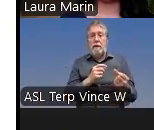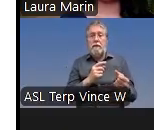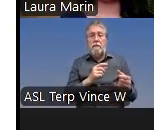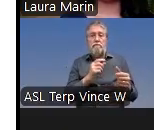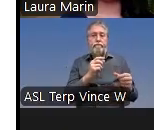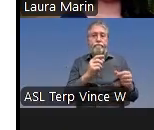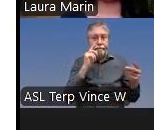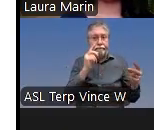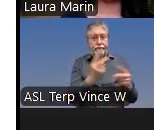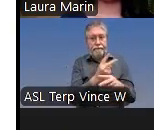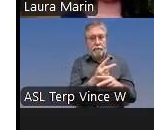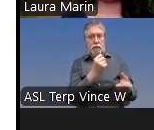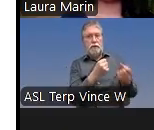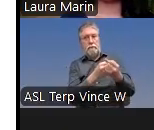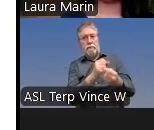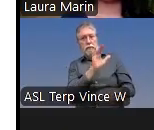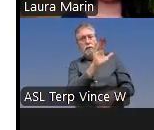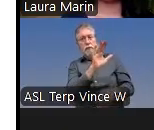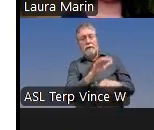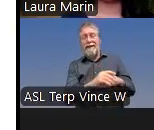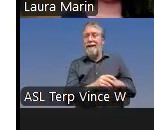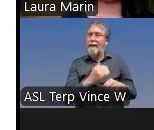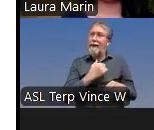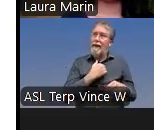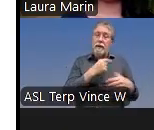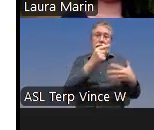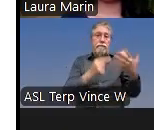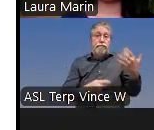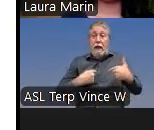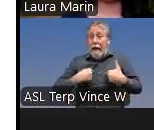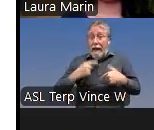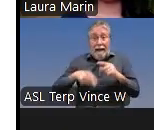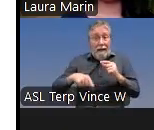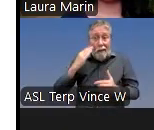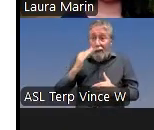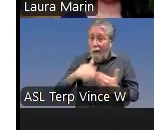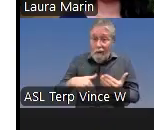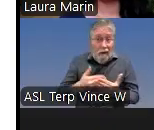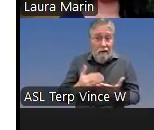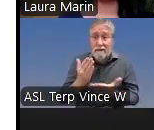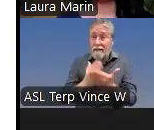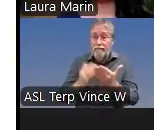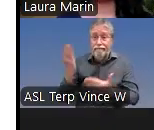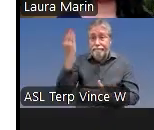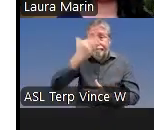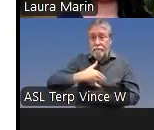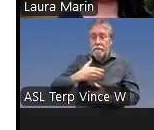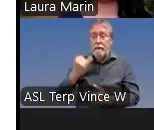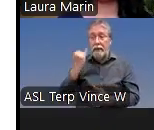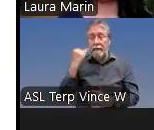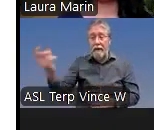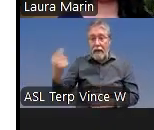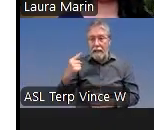too many to mention, and many I don't know about because there's no way for me to know unless somebody asks me